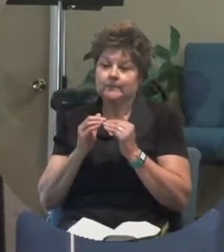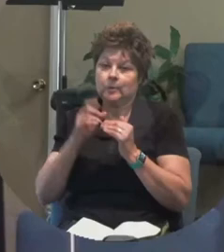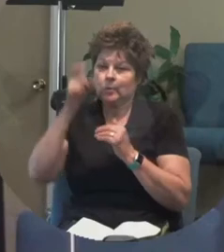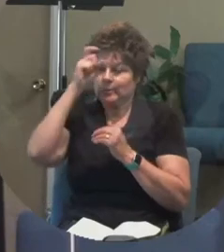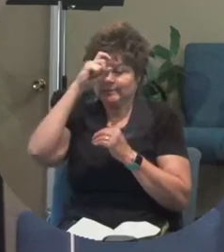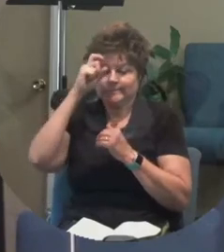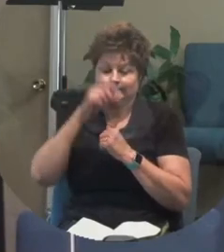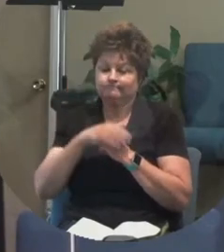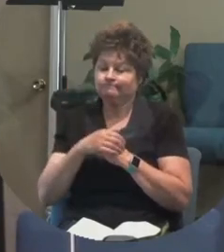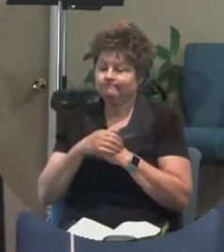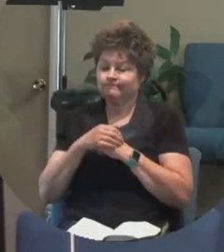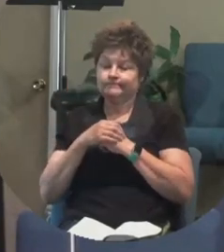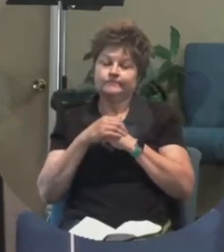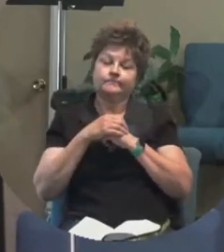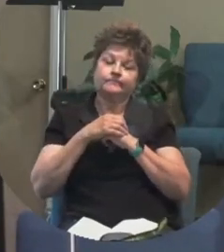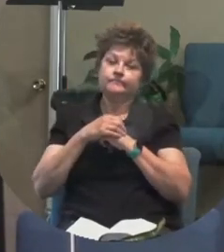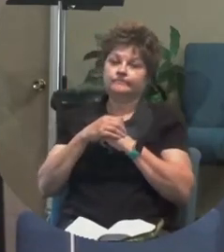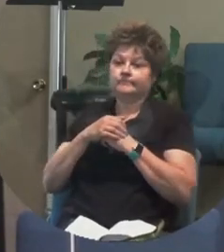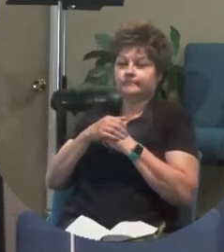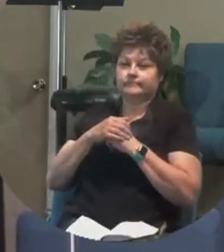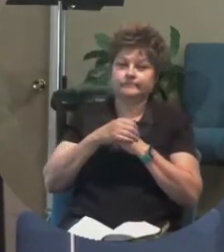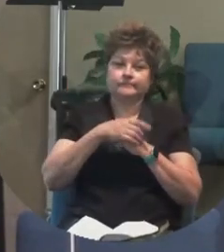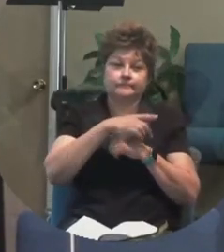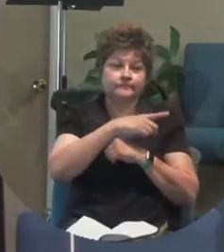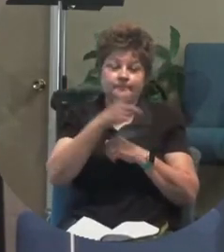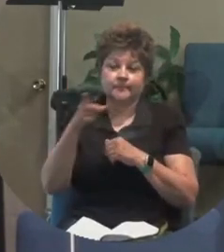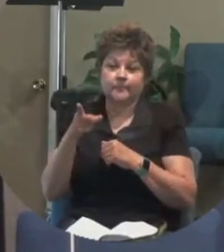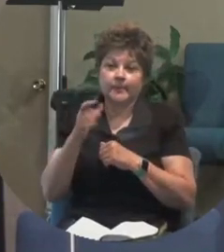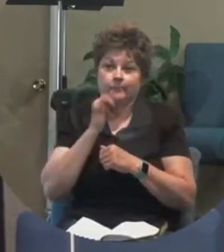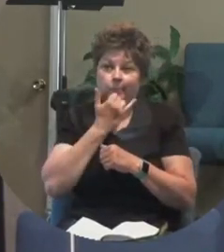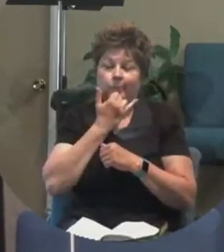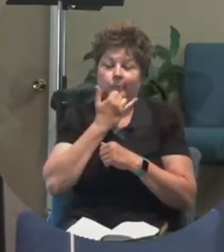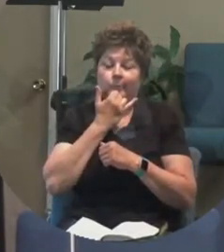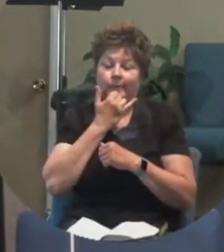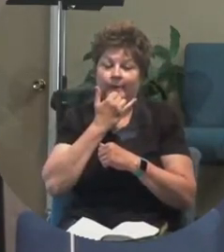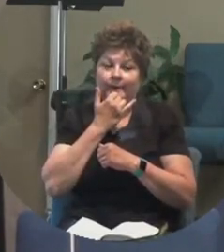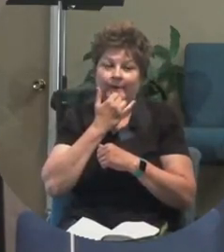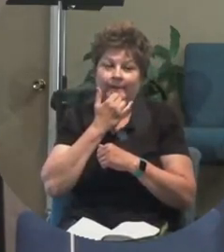wisdom. Anybody ever made a mistake?